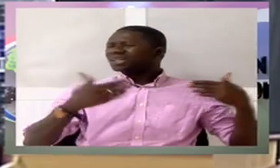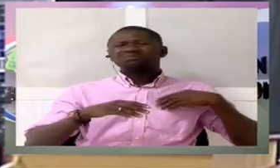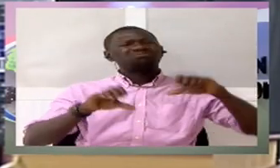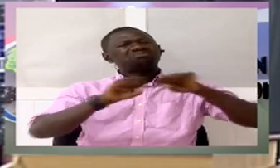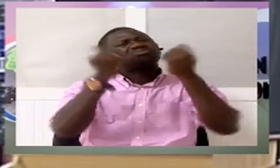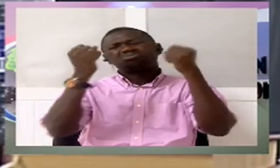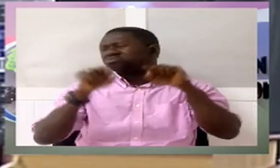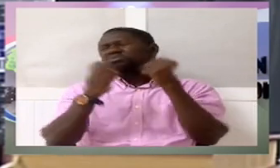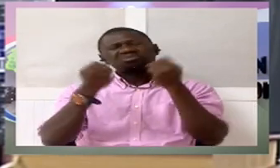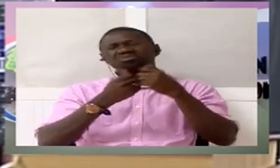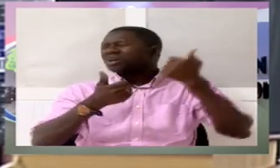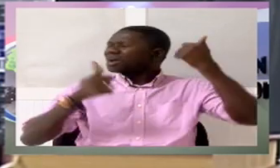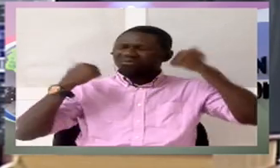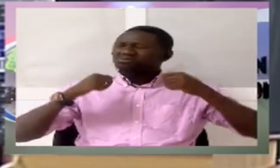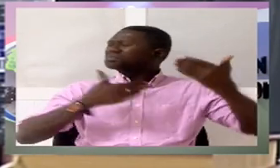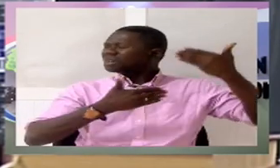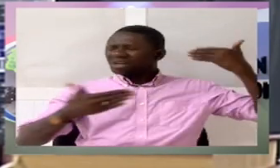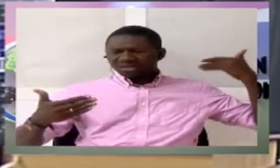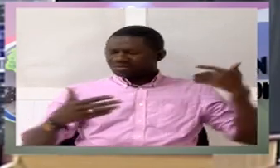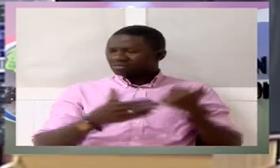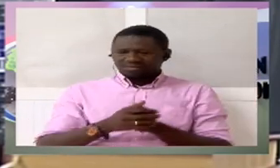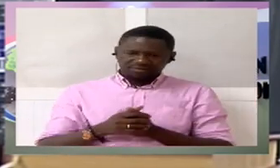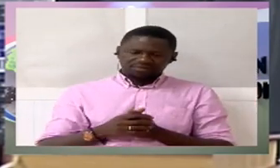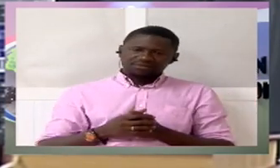disregard for the law, which has been here for a long time.